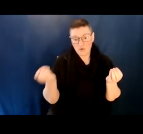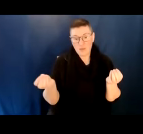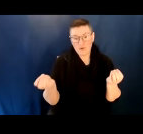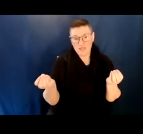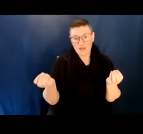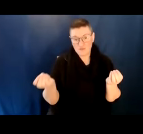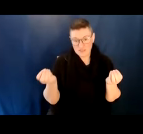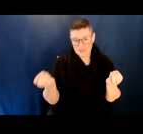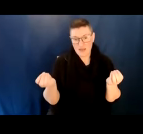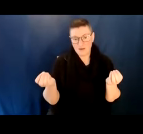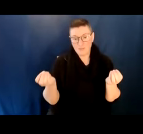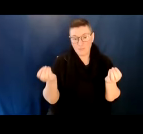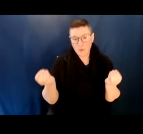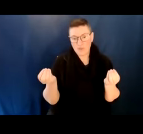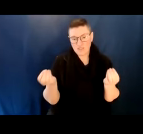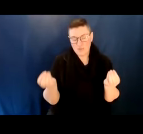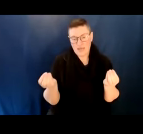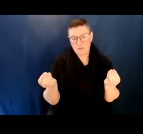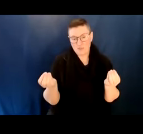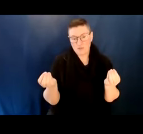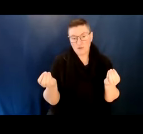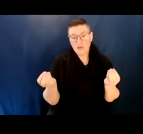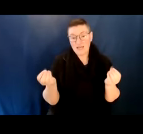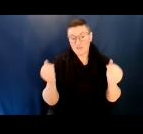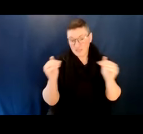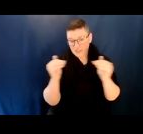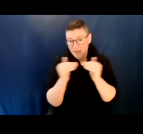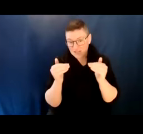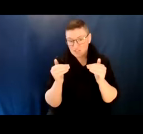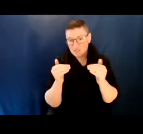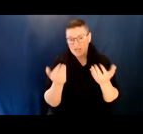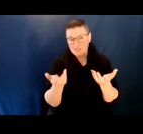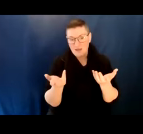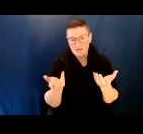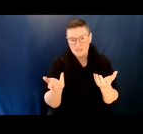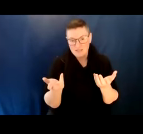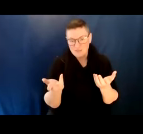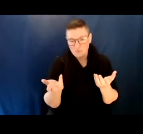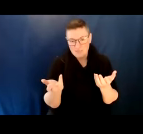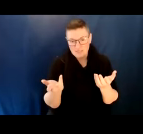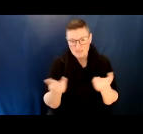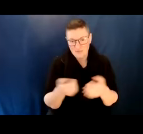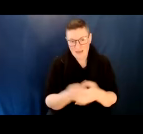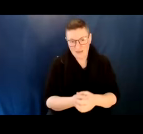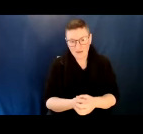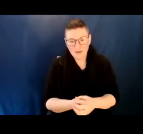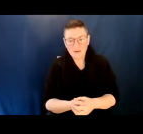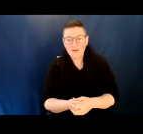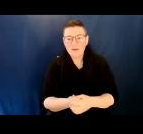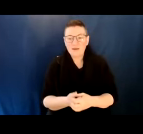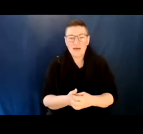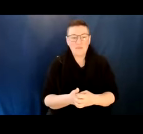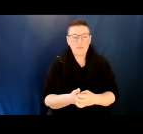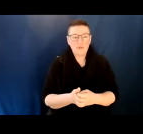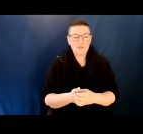iconic properties of the sign both into account. And if they don't match, then it wouldn't be a successful mapping.